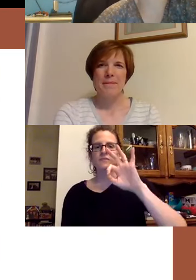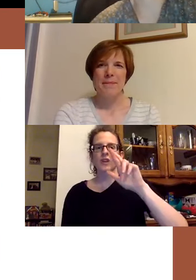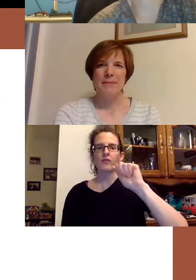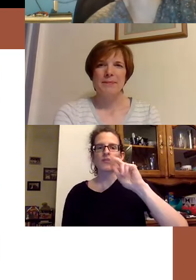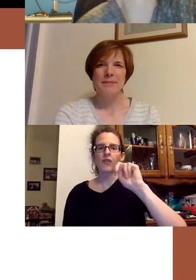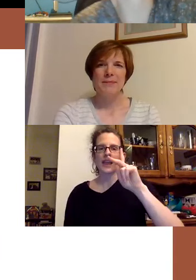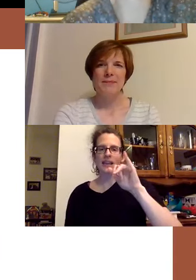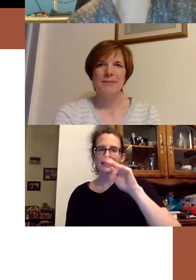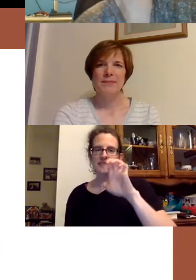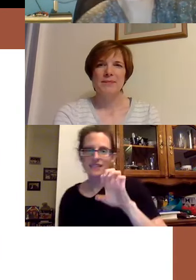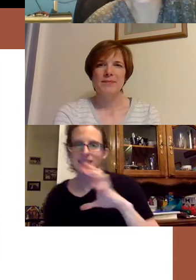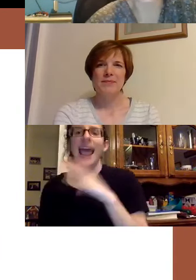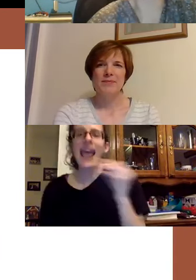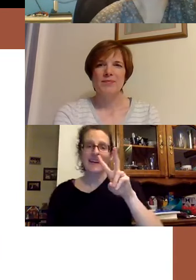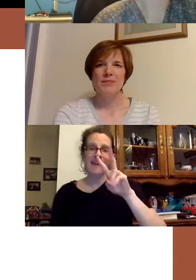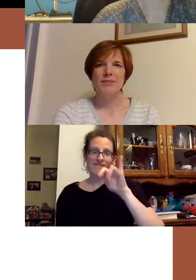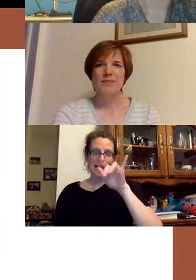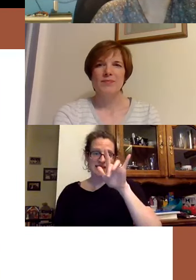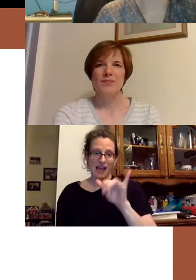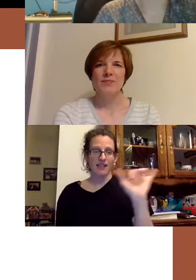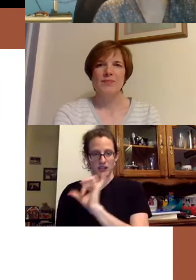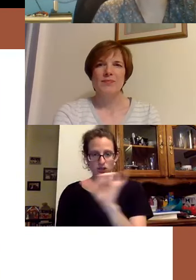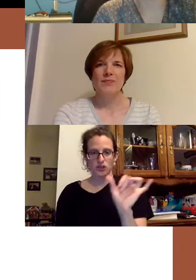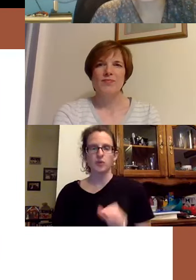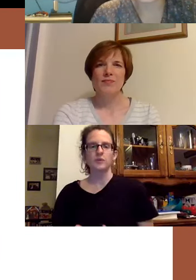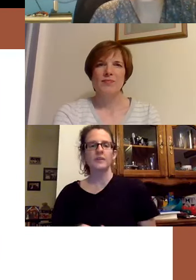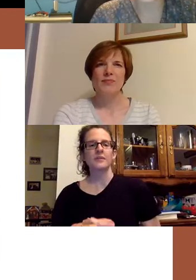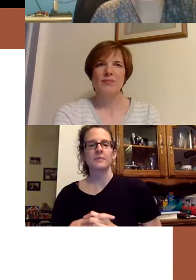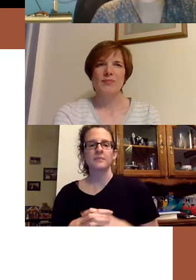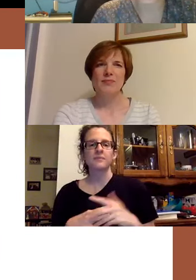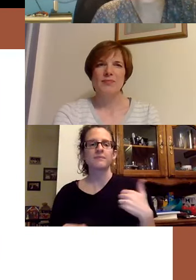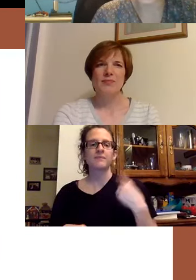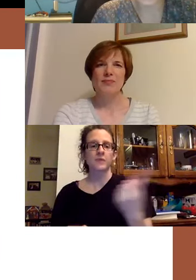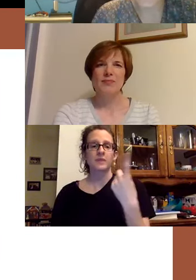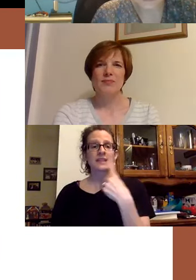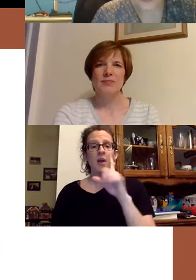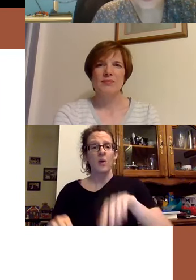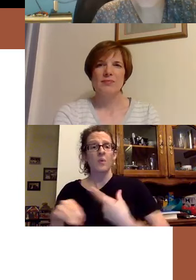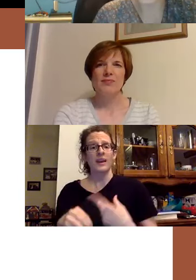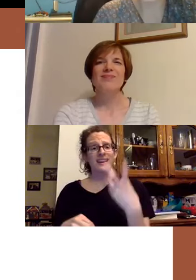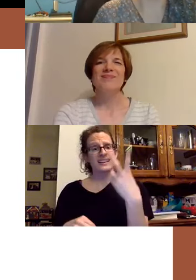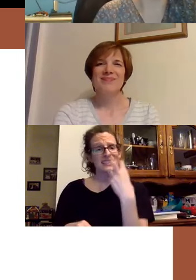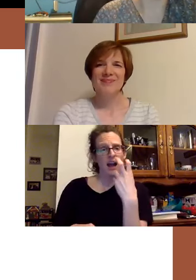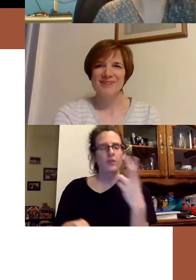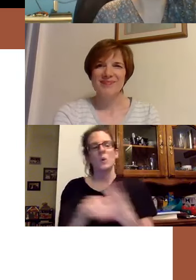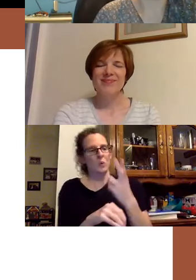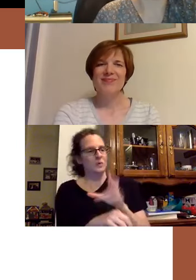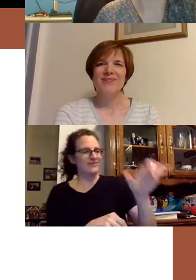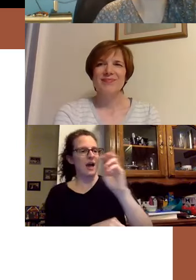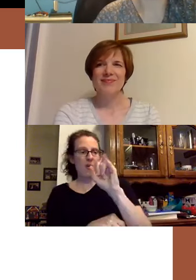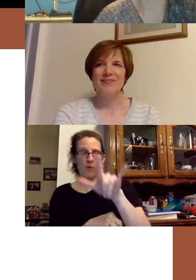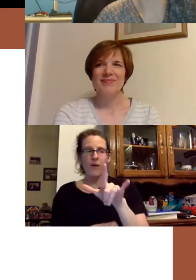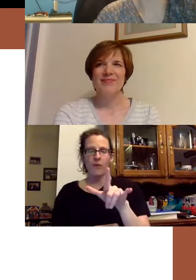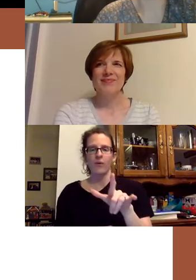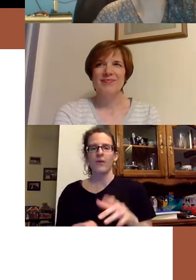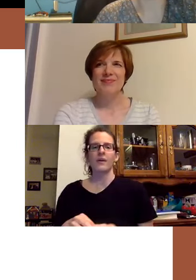Frankincense and frankincense vitality. I always say when in doubt, pull Frank out.